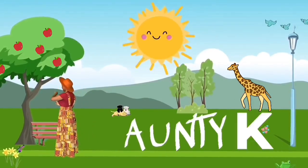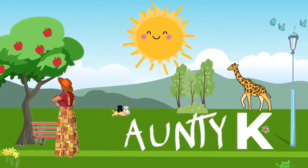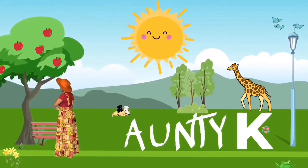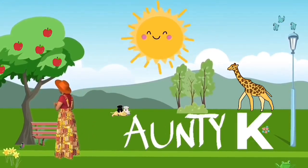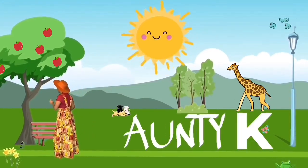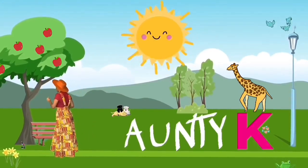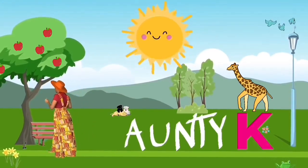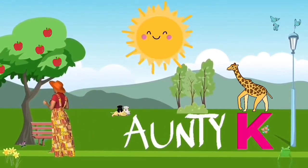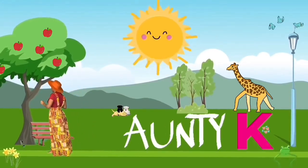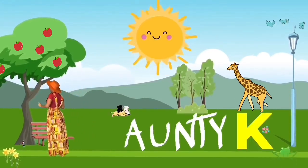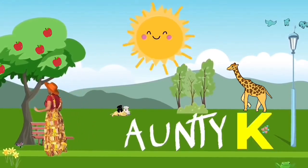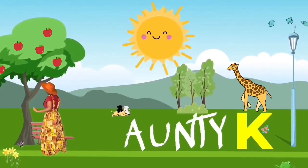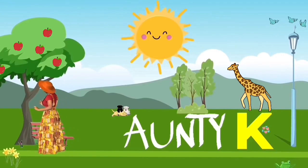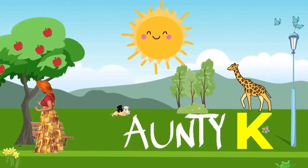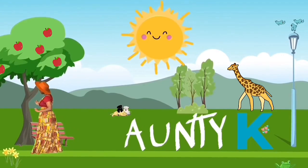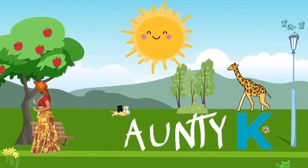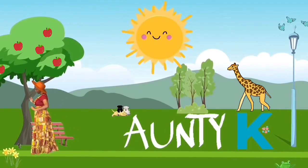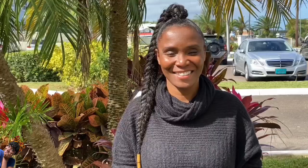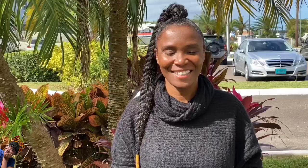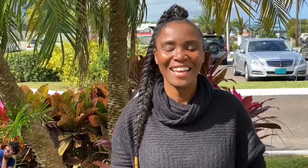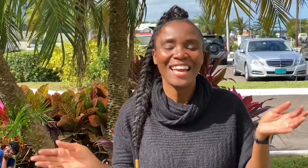welcome to come along with me.